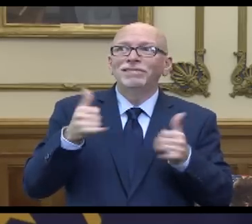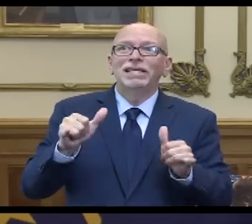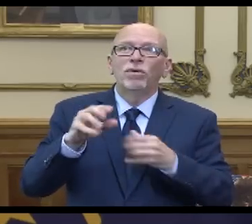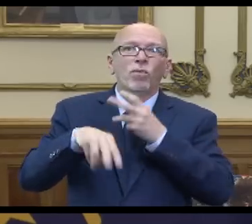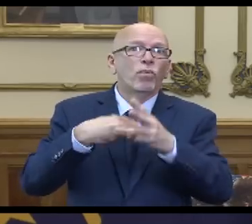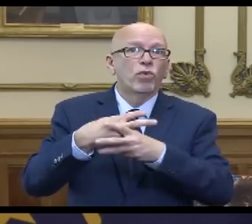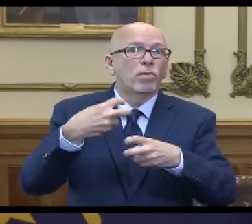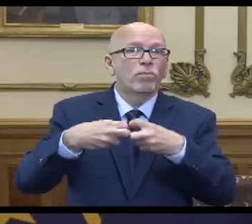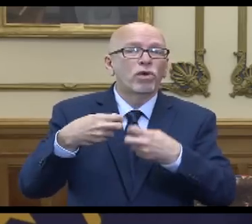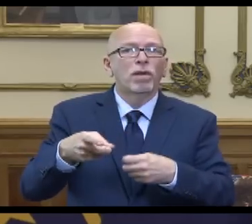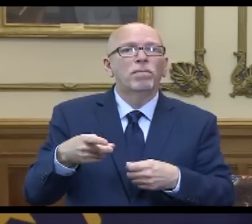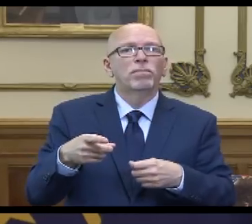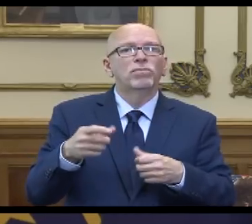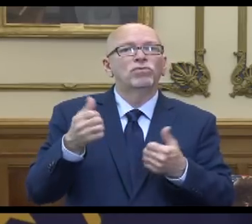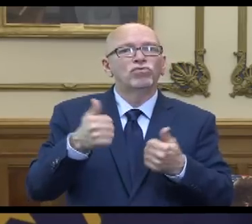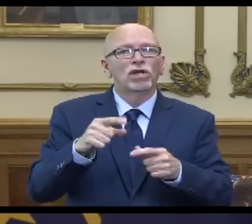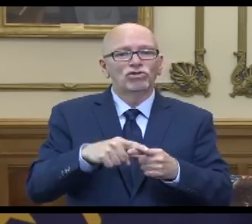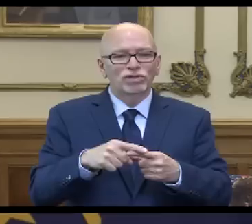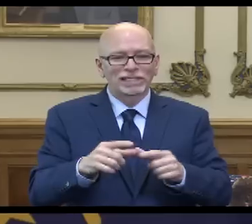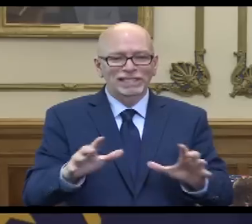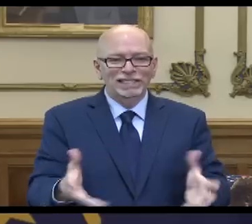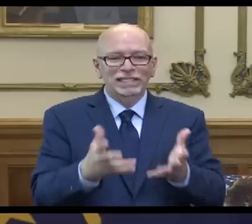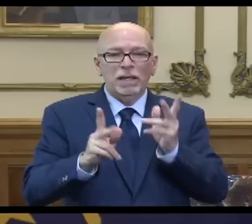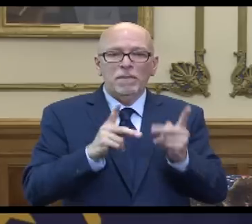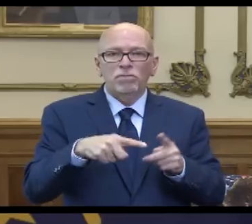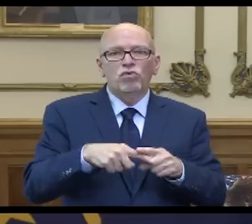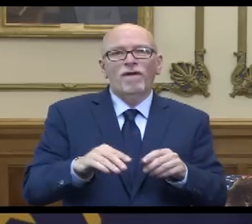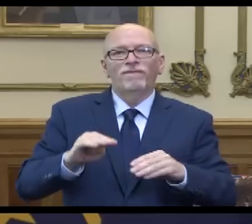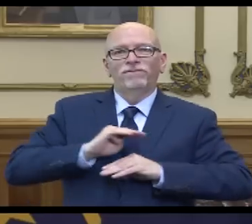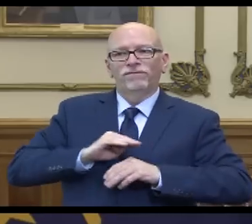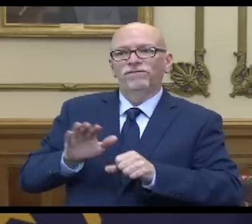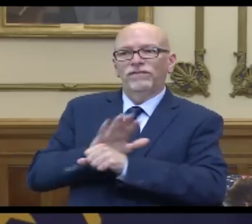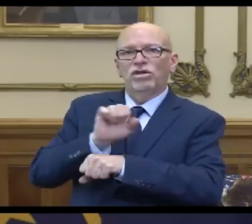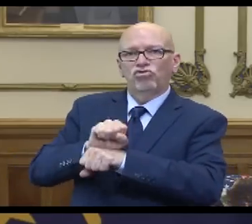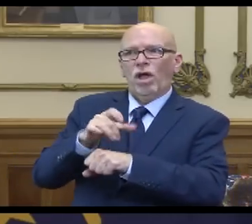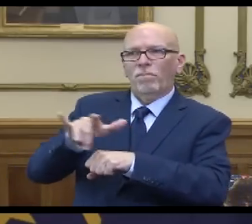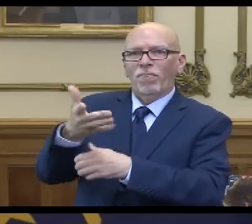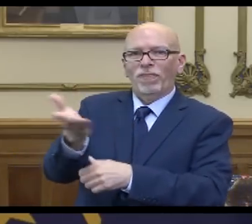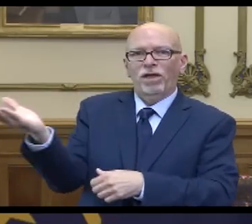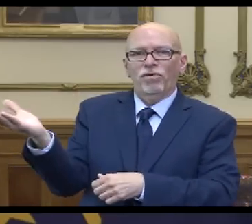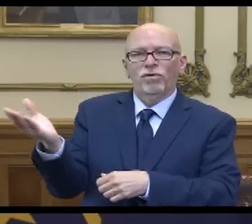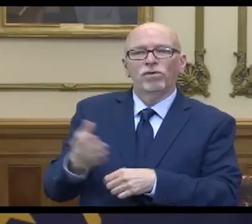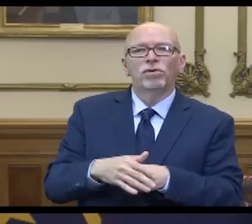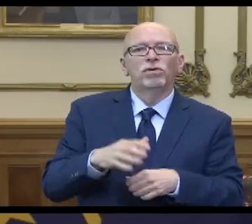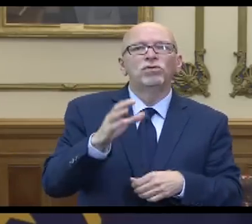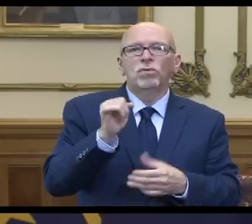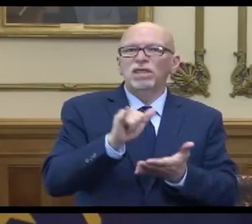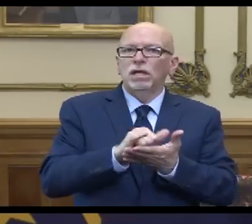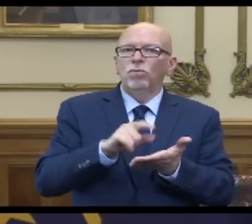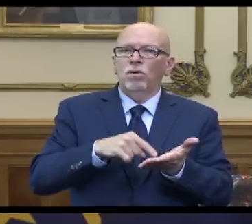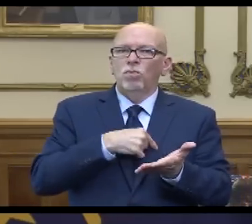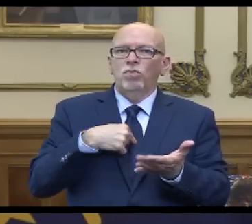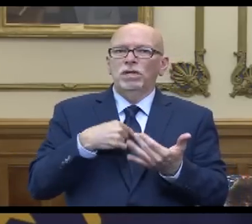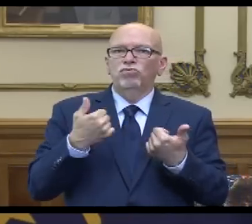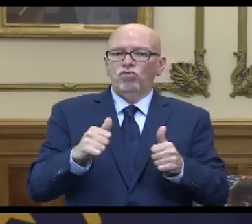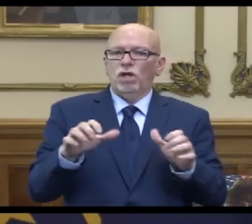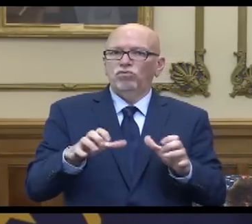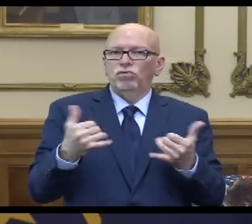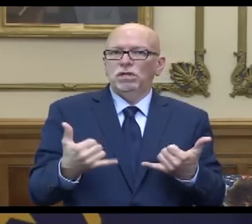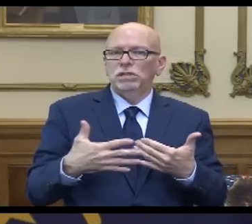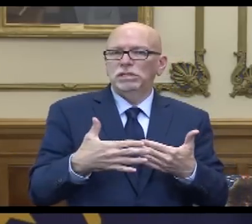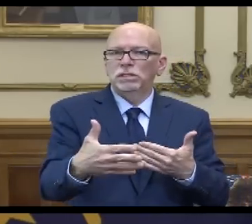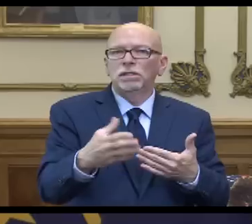world, skilling up people to fill the job opportunities that are there. And so that's what we're seeking to do. And then, of